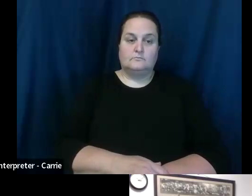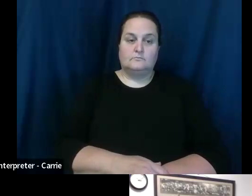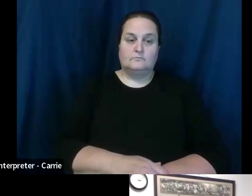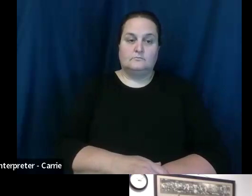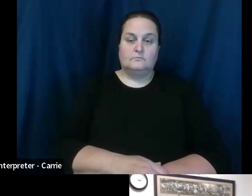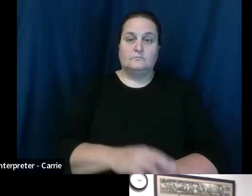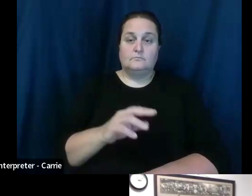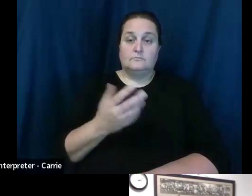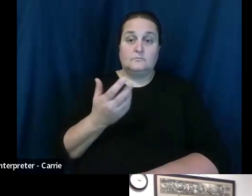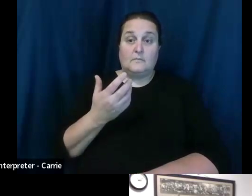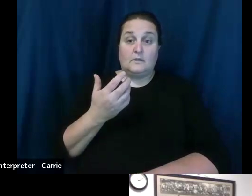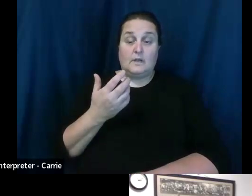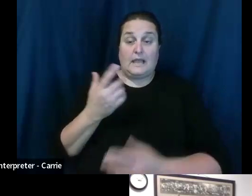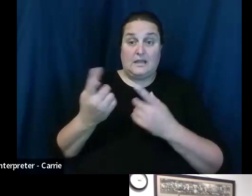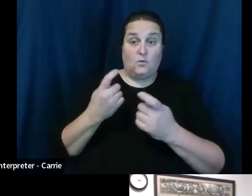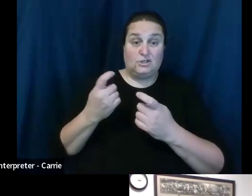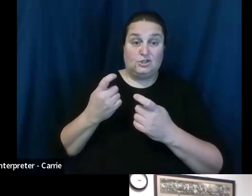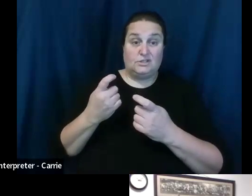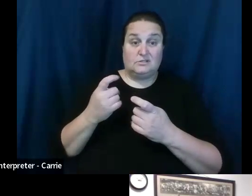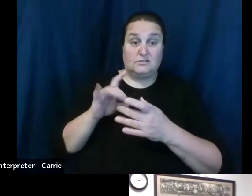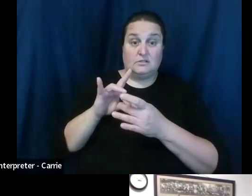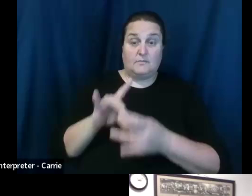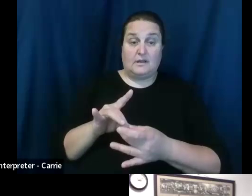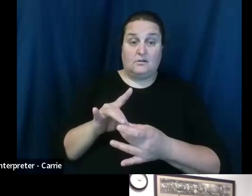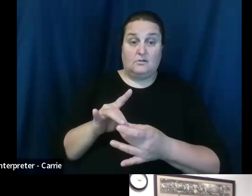Anyone have any questions about